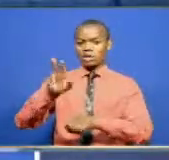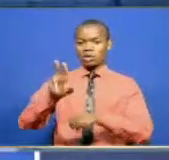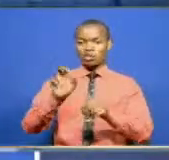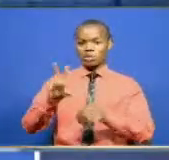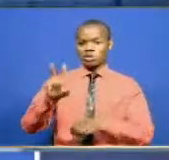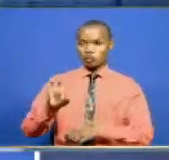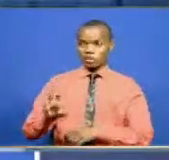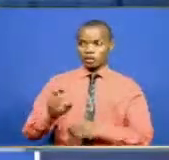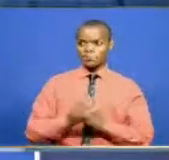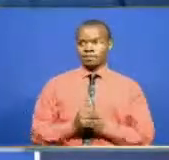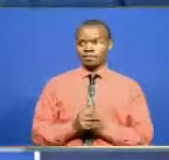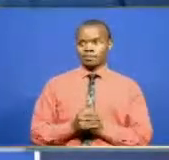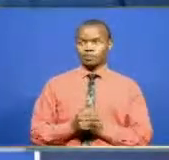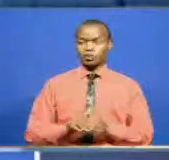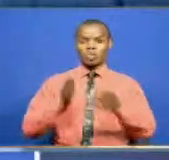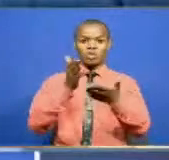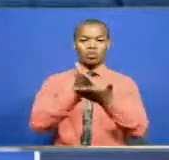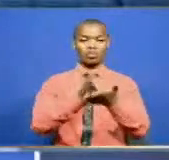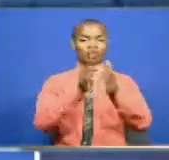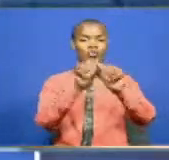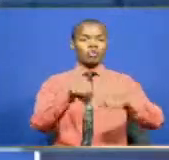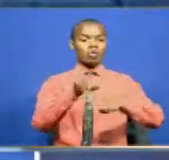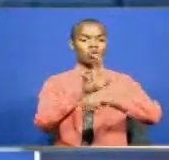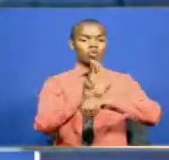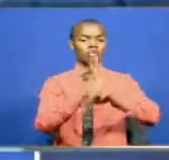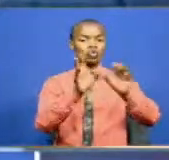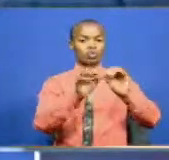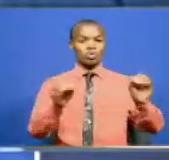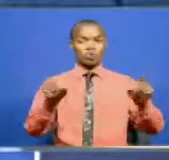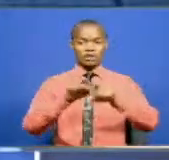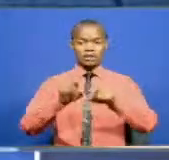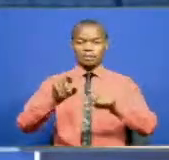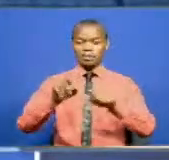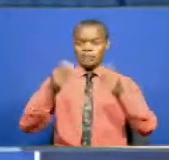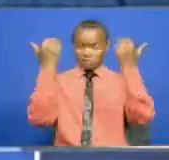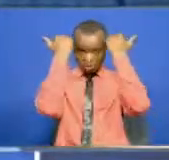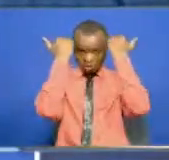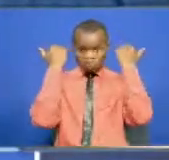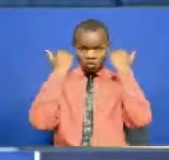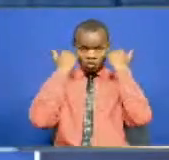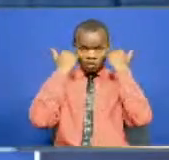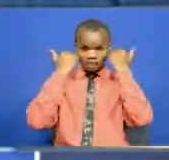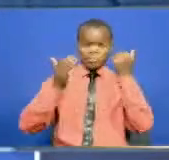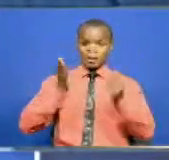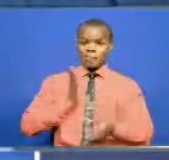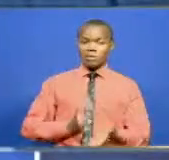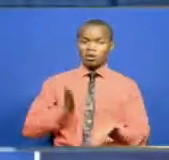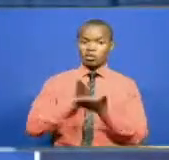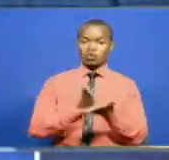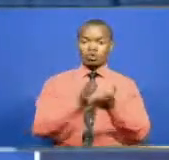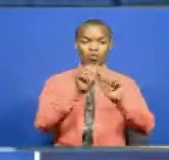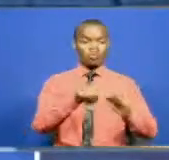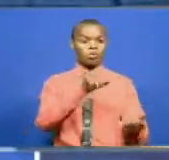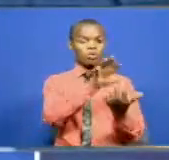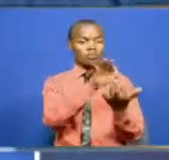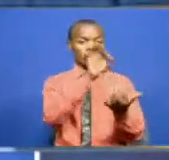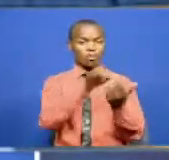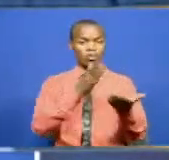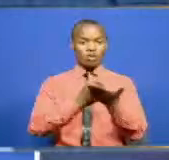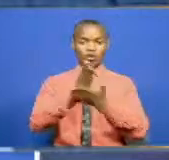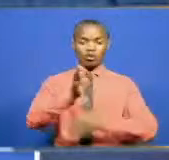2020, be abandoned, and instead the Judiciary Ombudsman be appointed by the Judicial Service